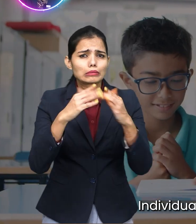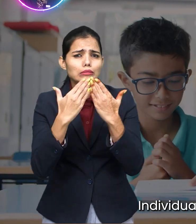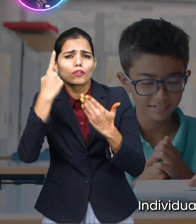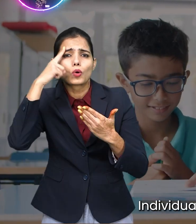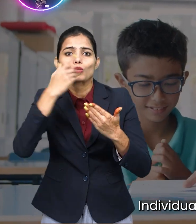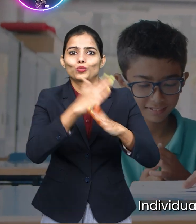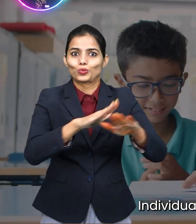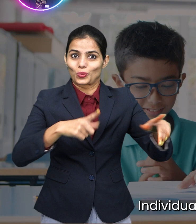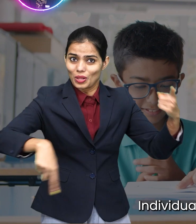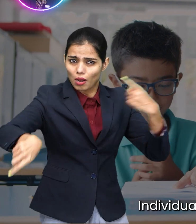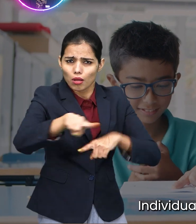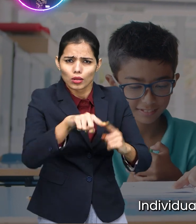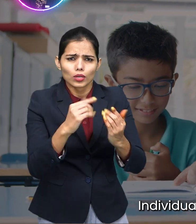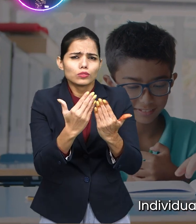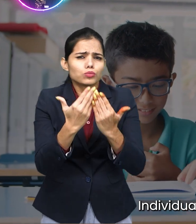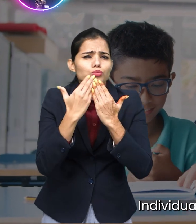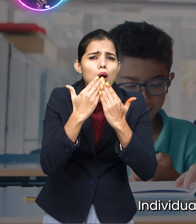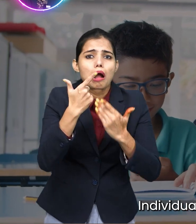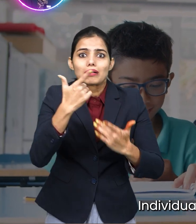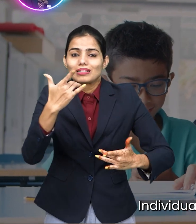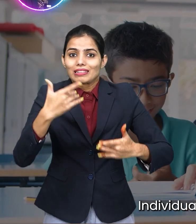Individualized education for children.